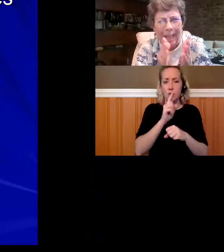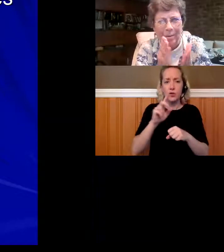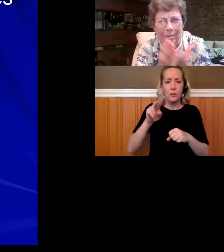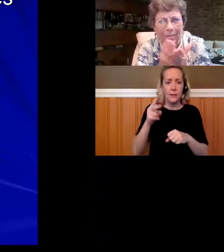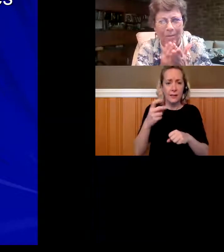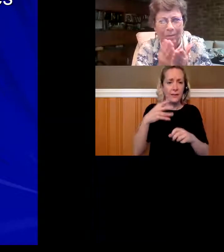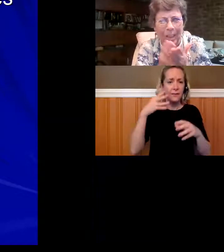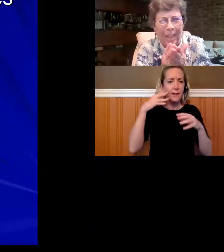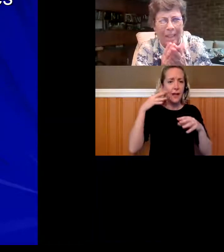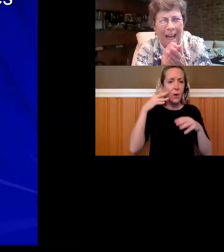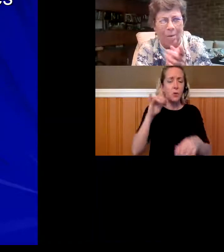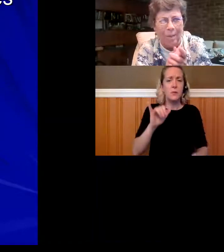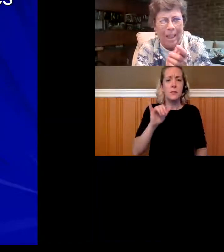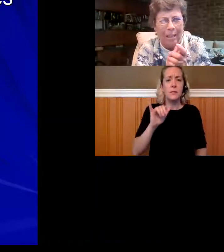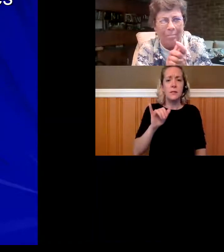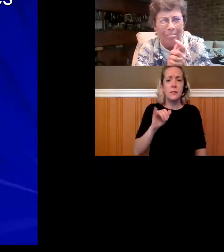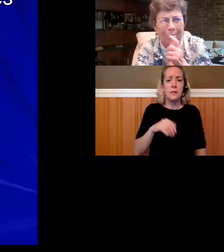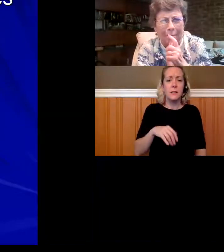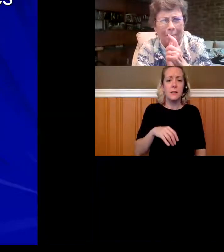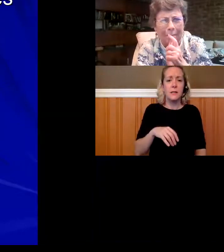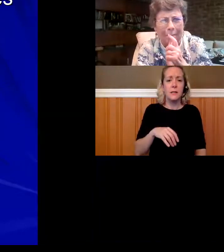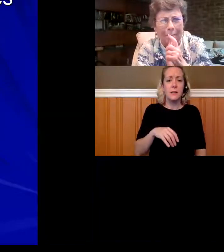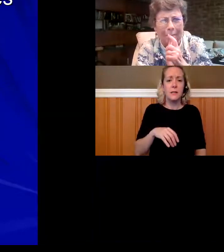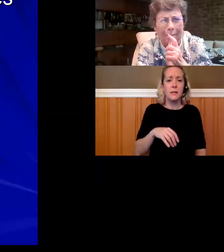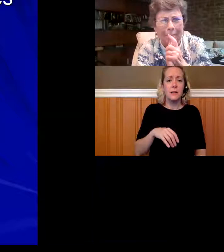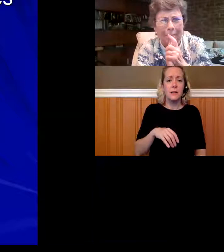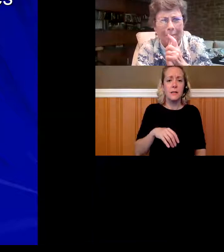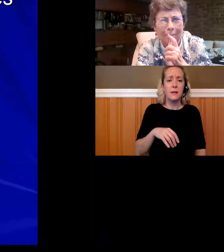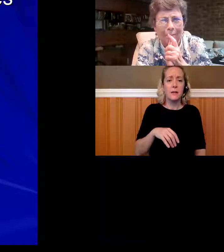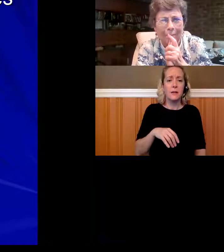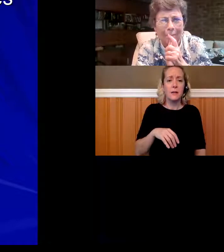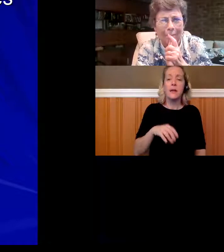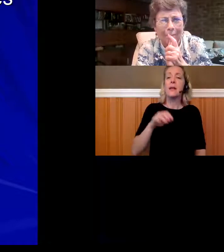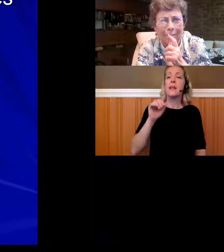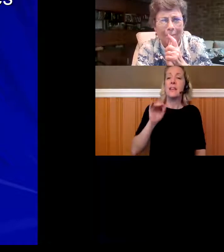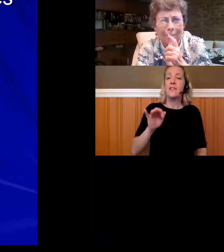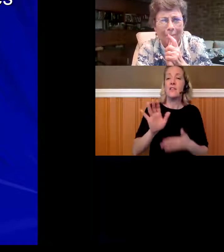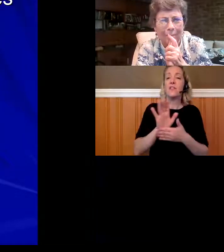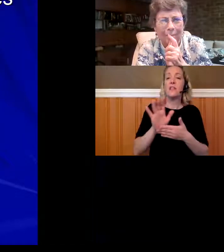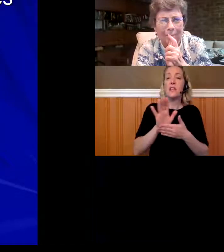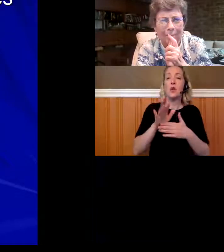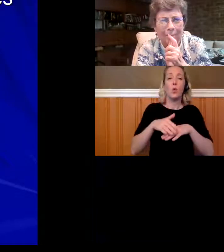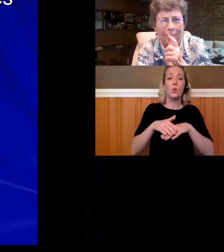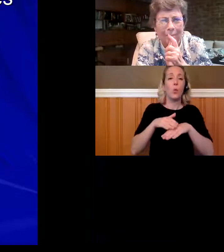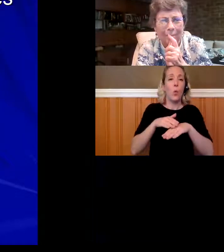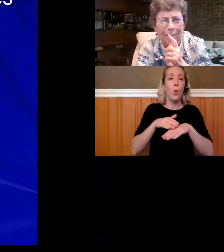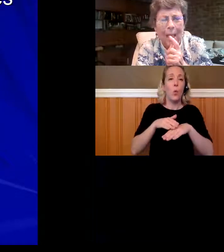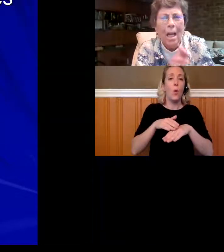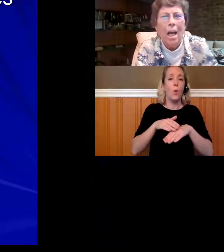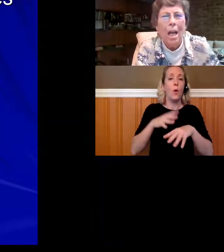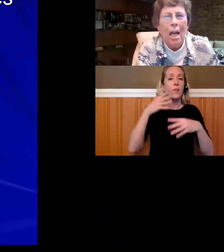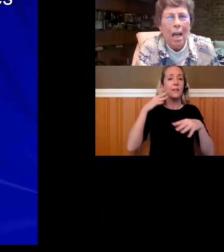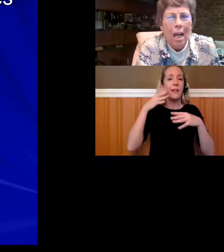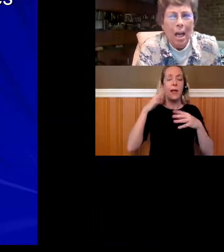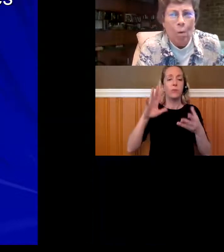out. If the video is running slow, you're going to freeze up and the sound's going to drop. Ah, What we